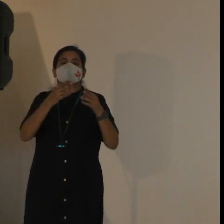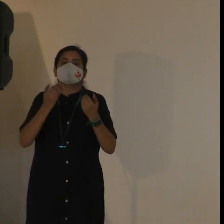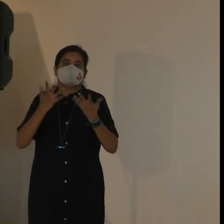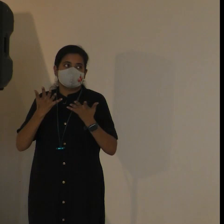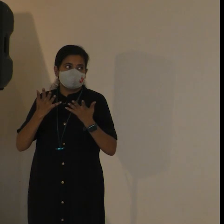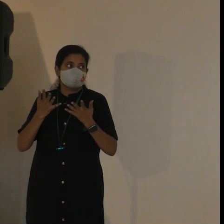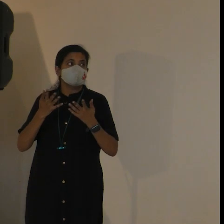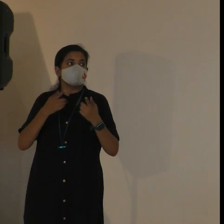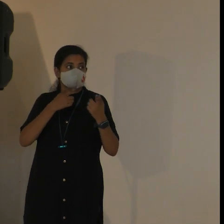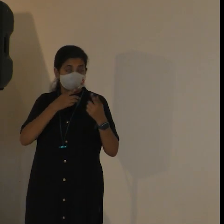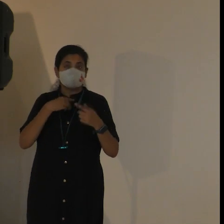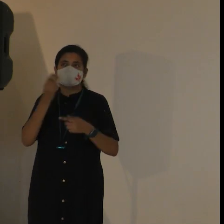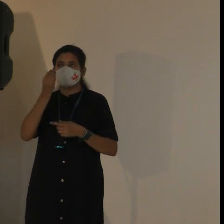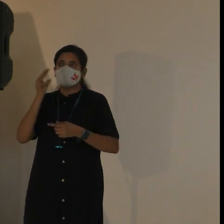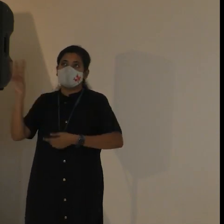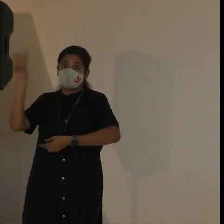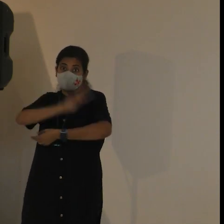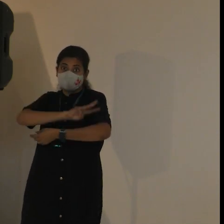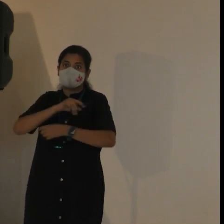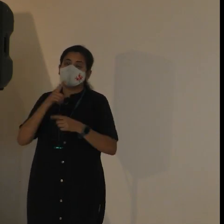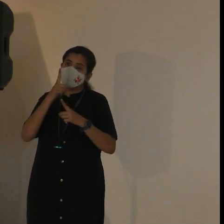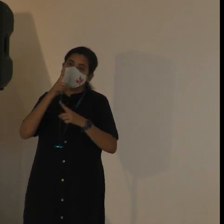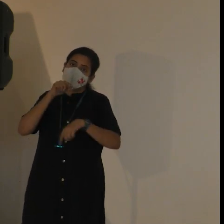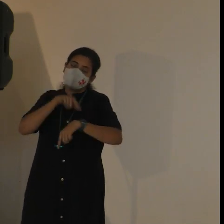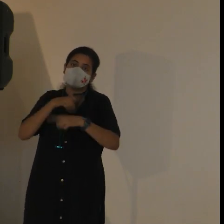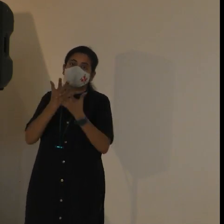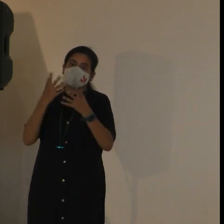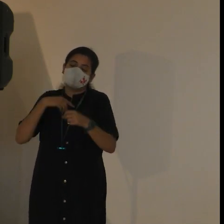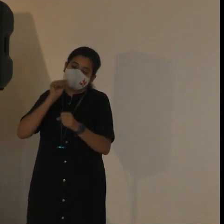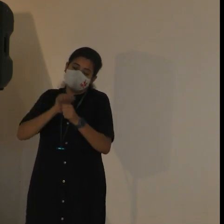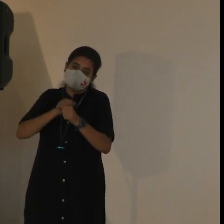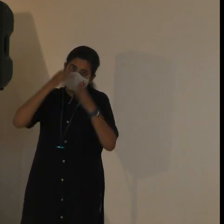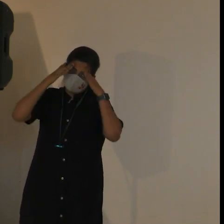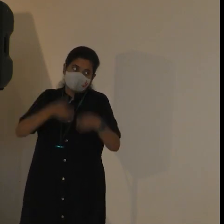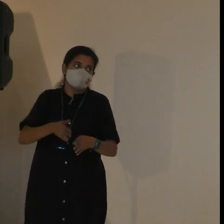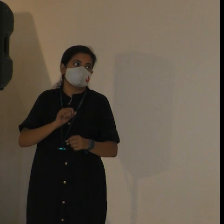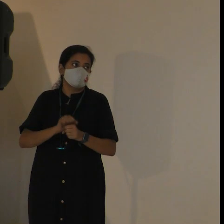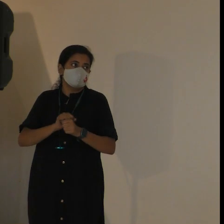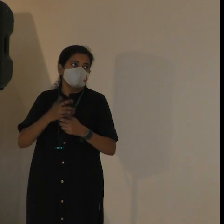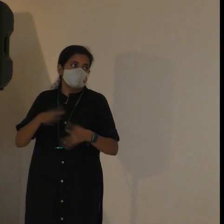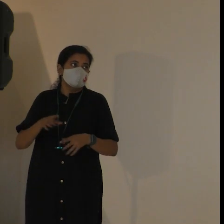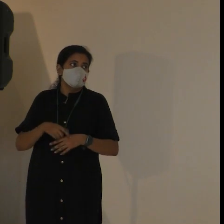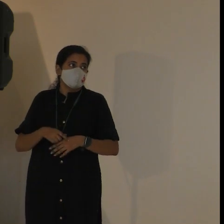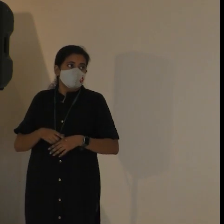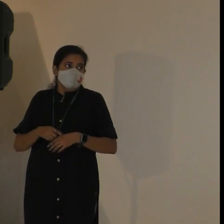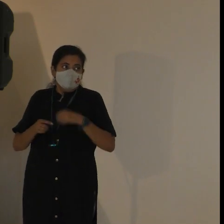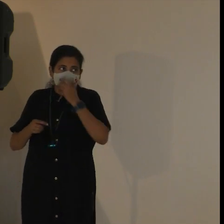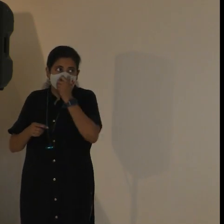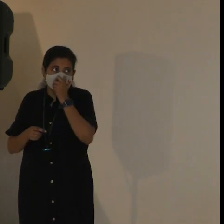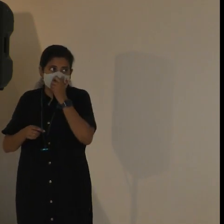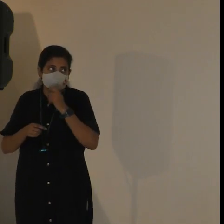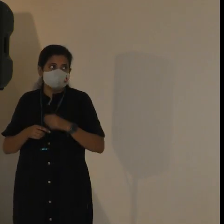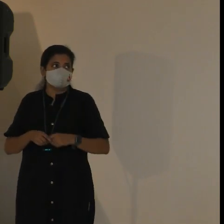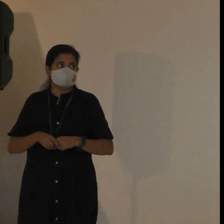I think I spent like 3 days on that stethoscope, and like right now it's just sitting in a folder, I'm not using it right now. So